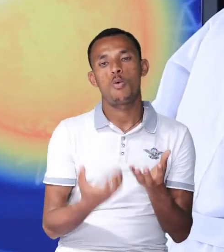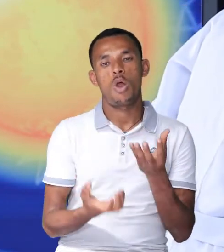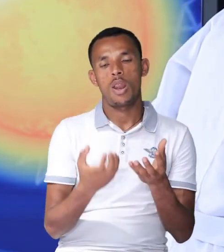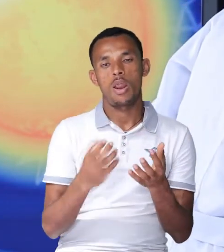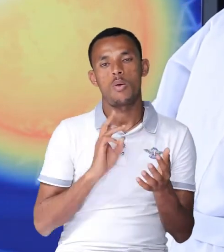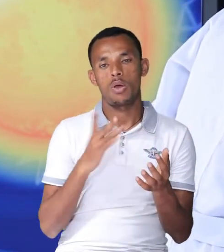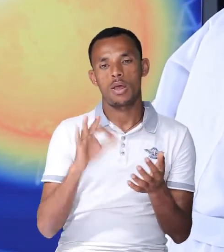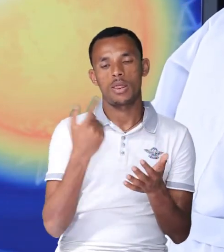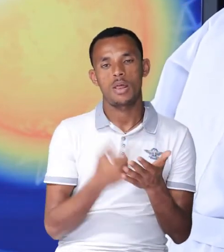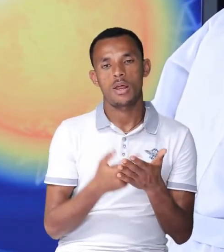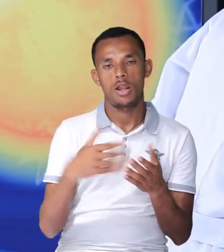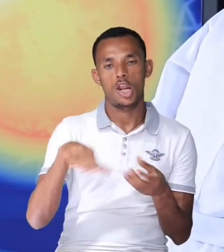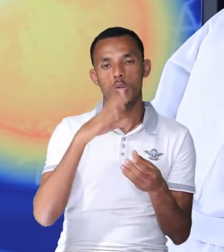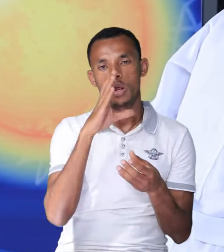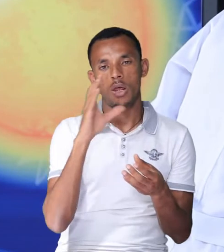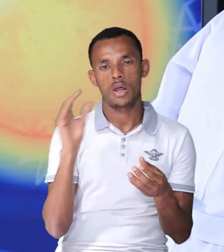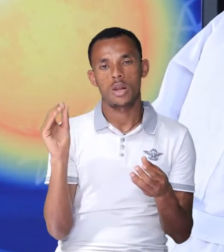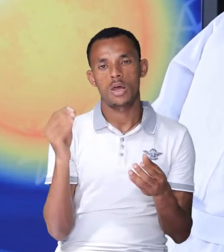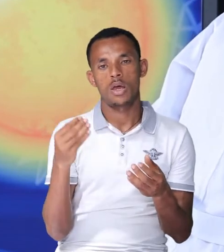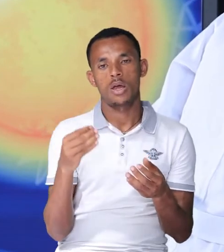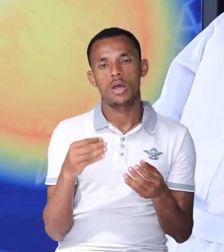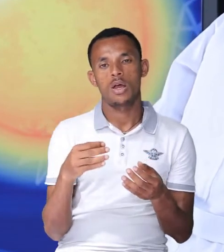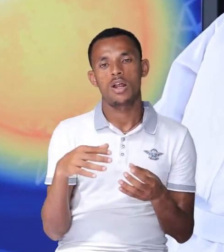here liquid and